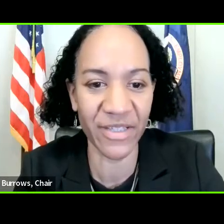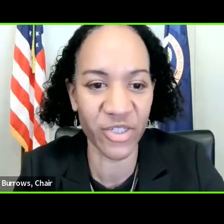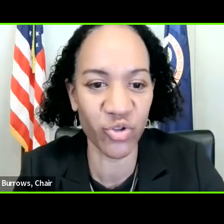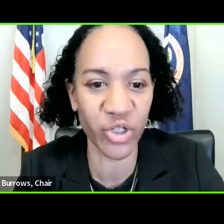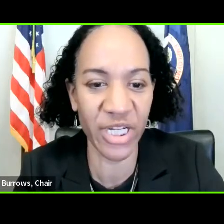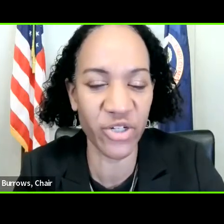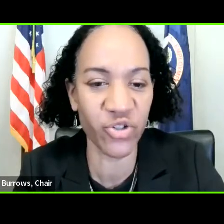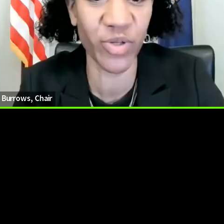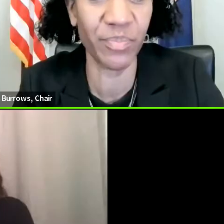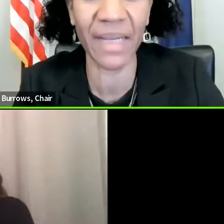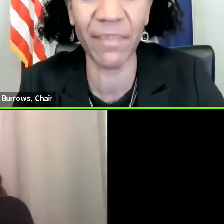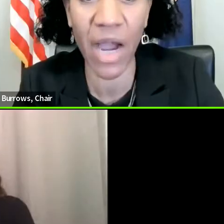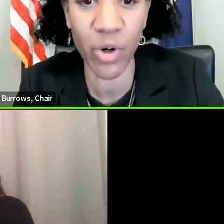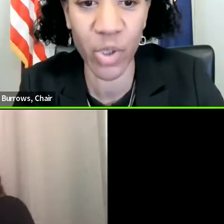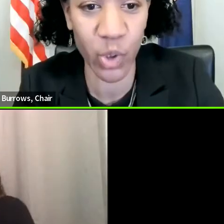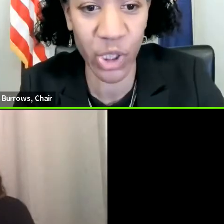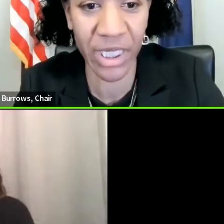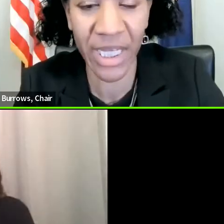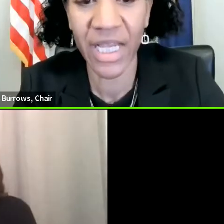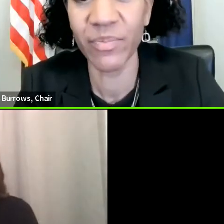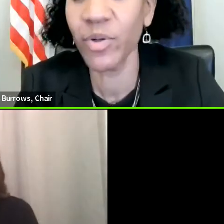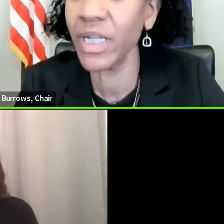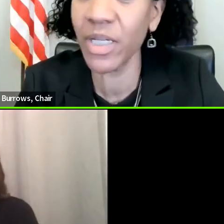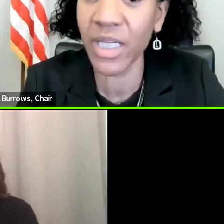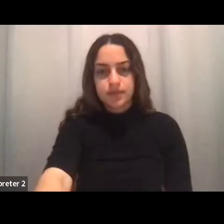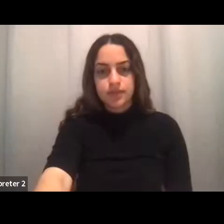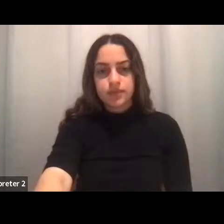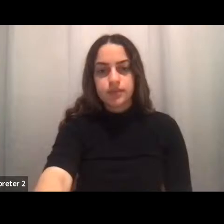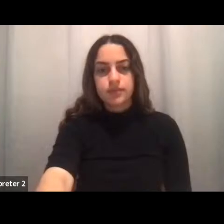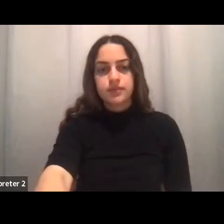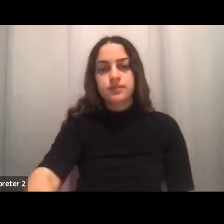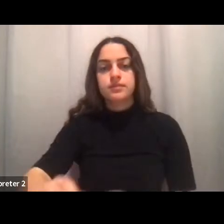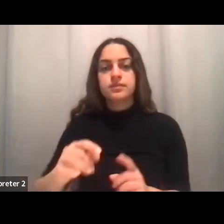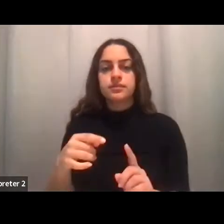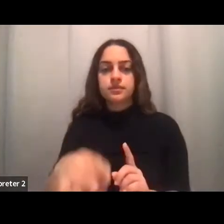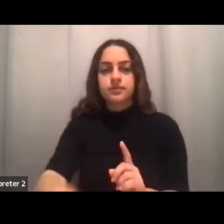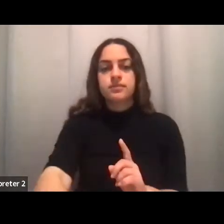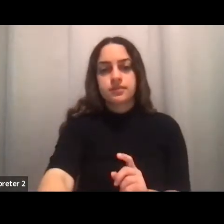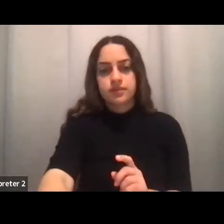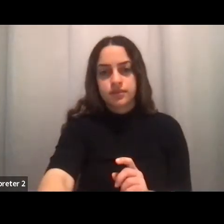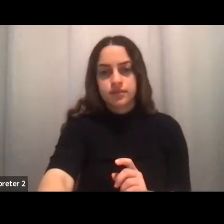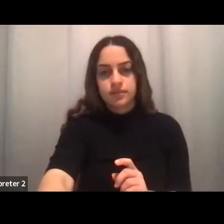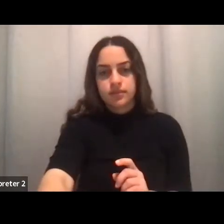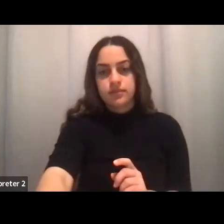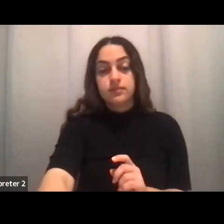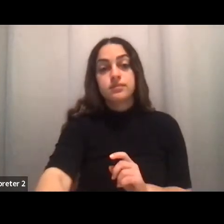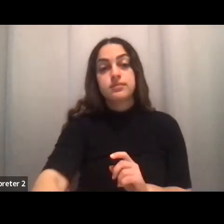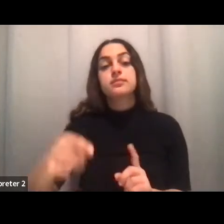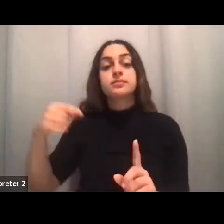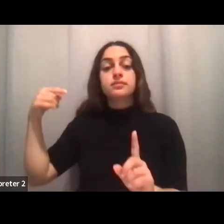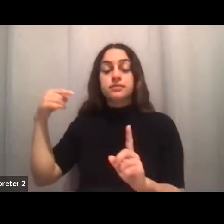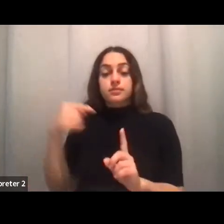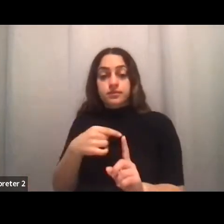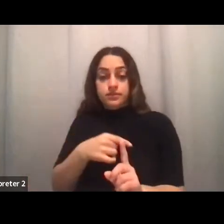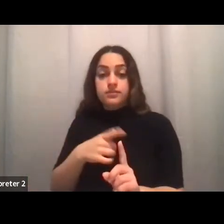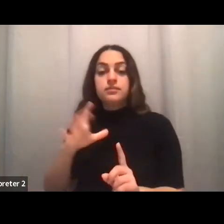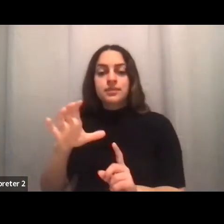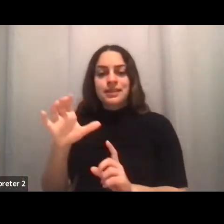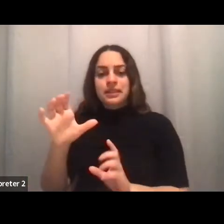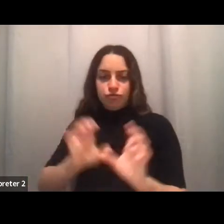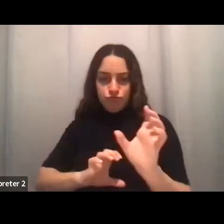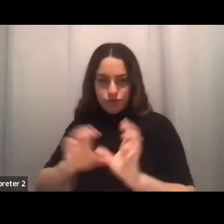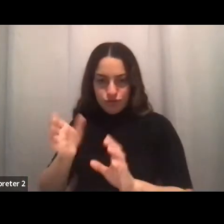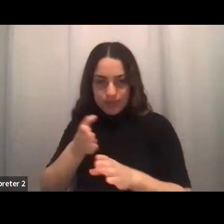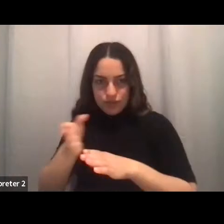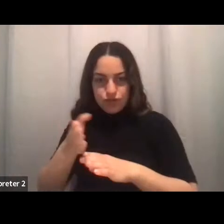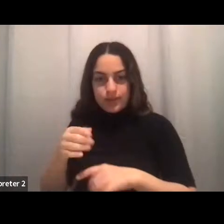involvement in the construction industry black power at work community control affirmative action in the construction industry ken simonsen is the